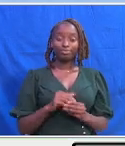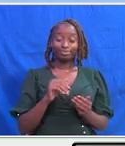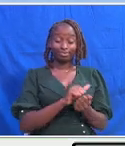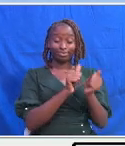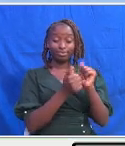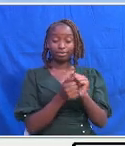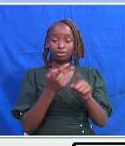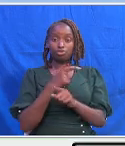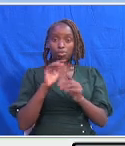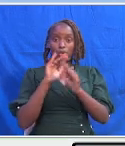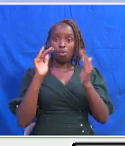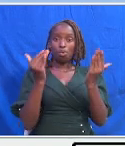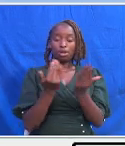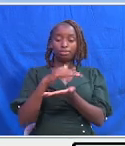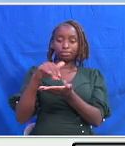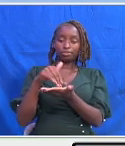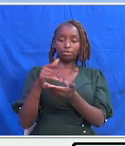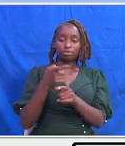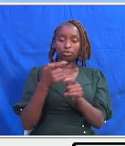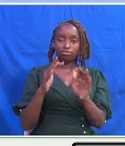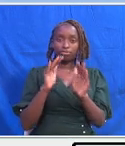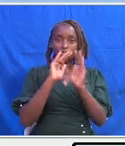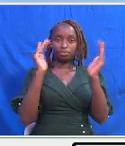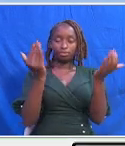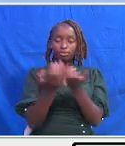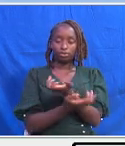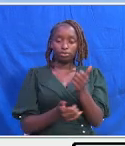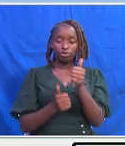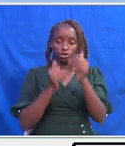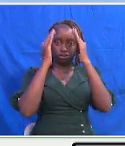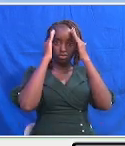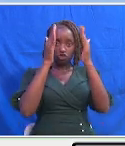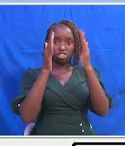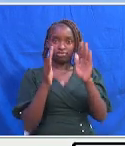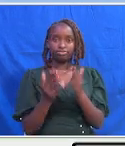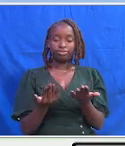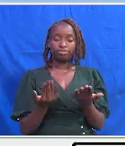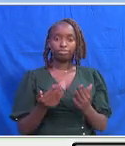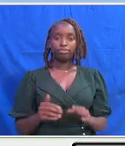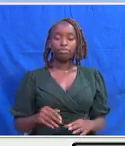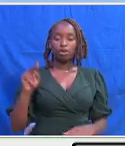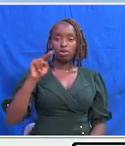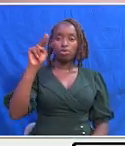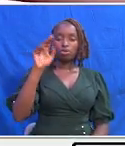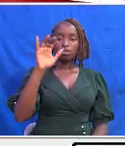world centered, or from a global economy that is centered on the Northern Atlantic